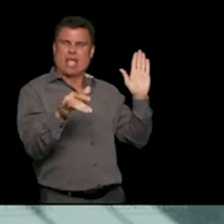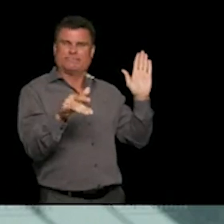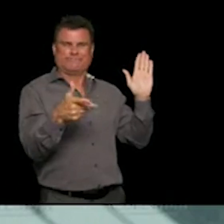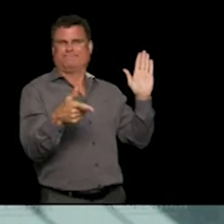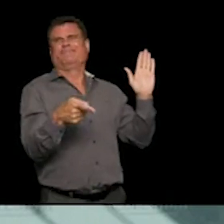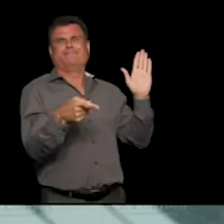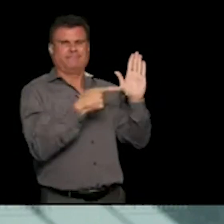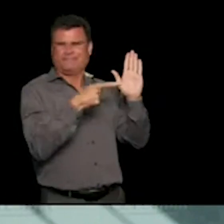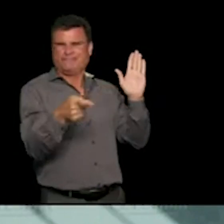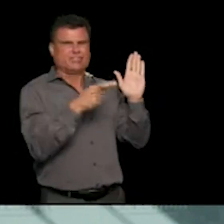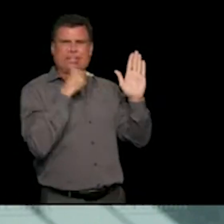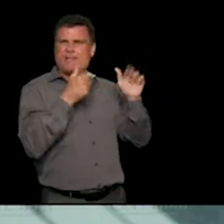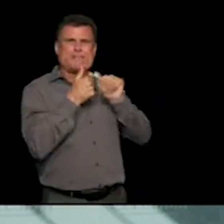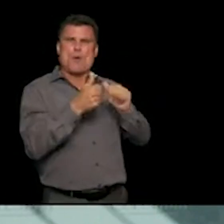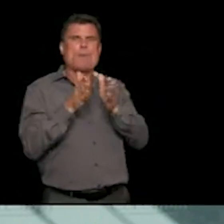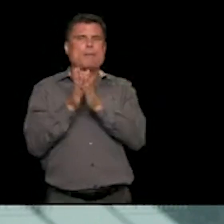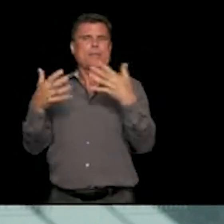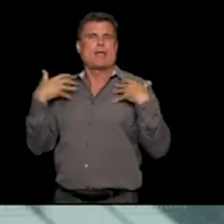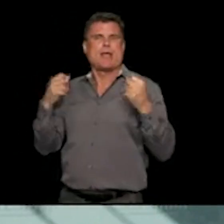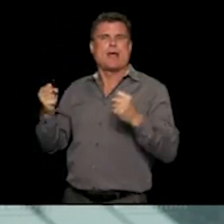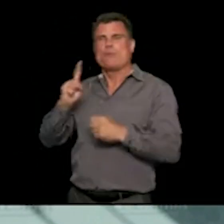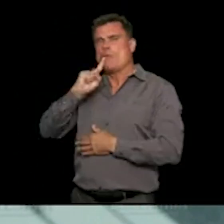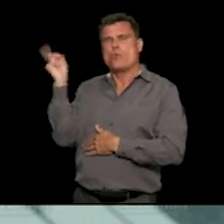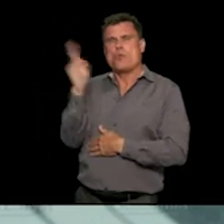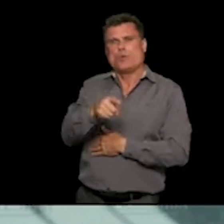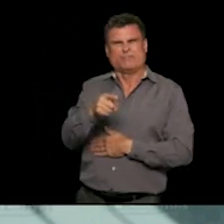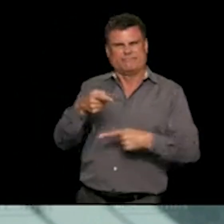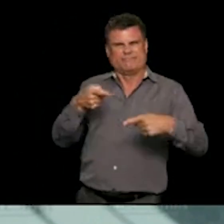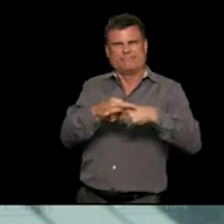owner would be subject to a